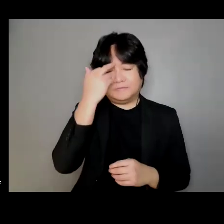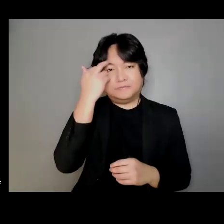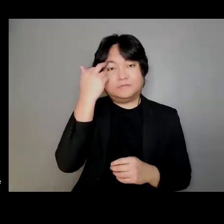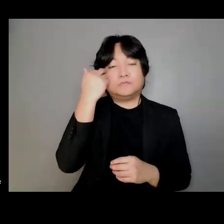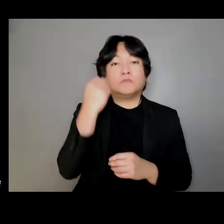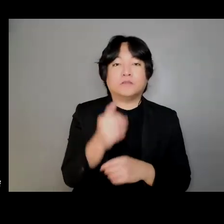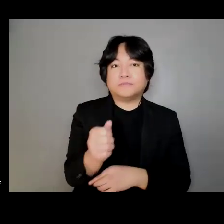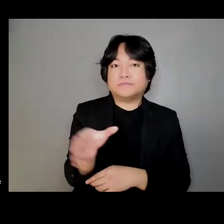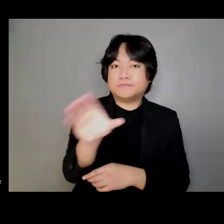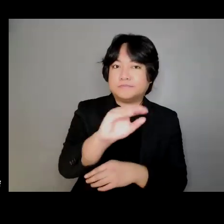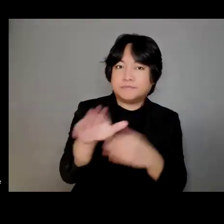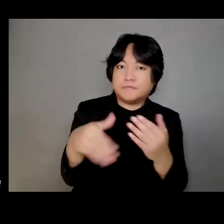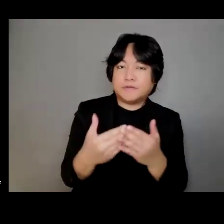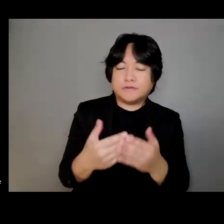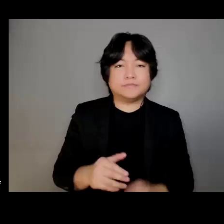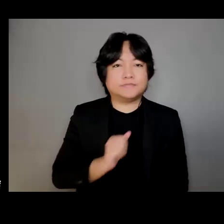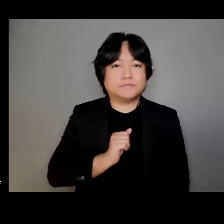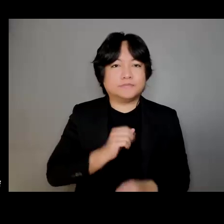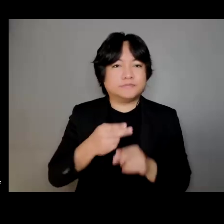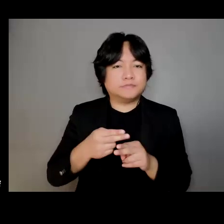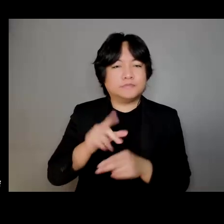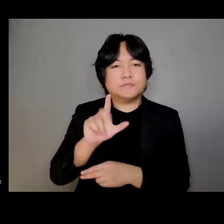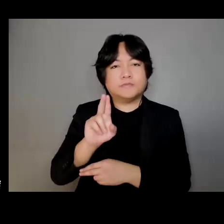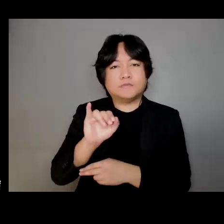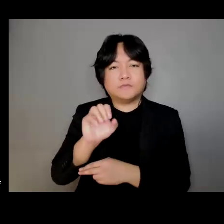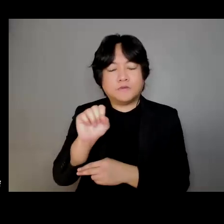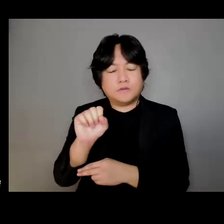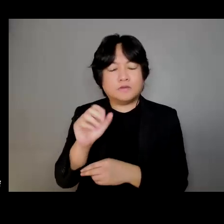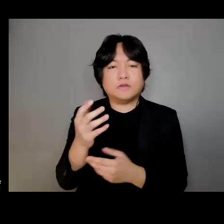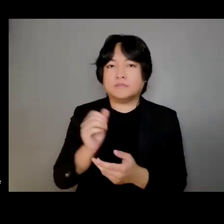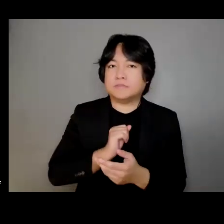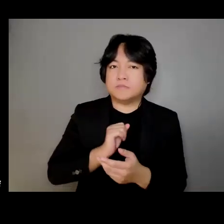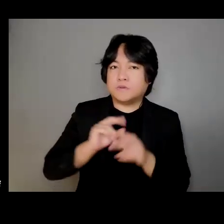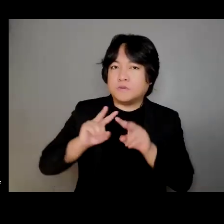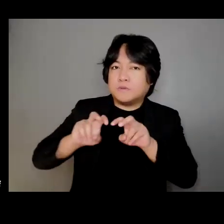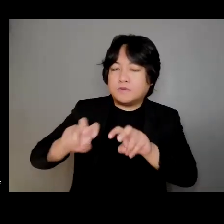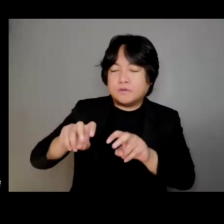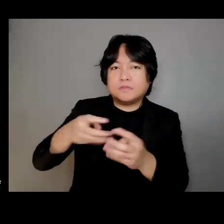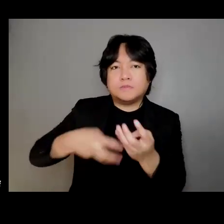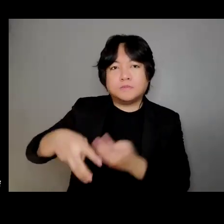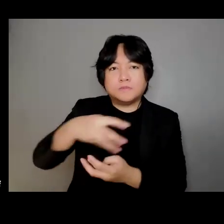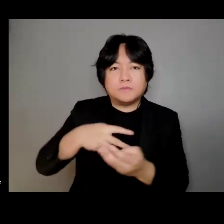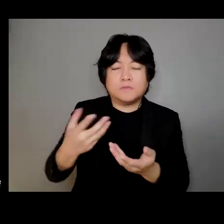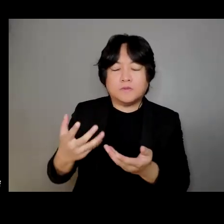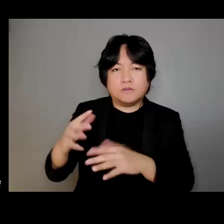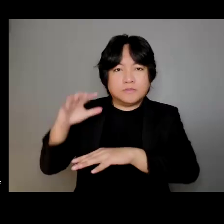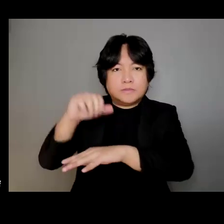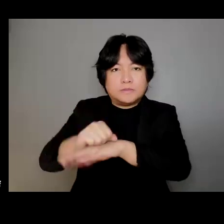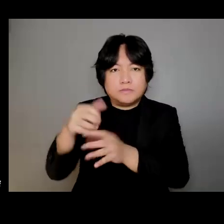everyone. I am Luis Abesamis. I am a research fellow at the Decolonial Studies program